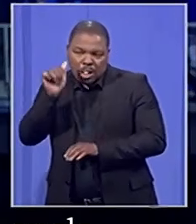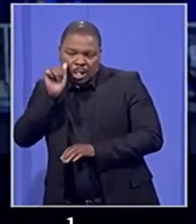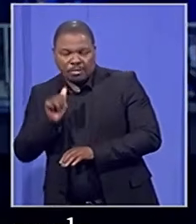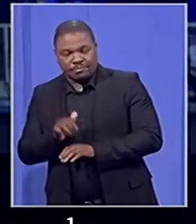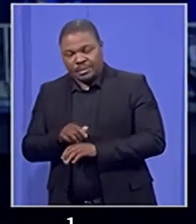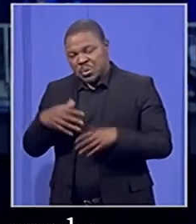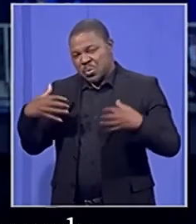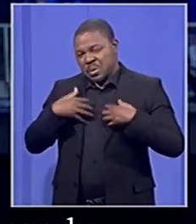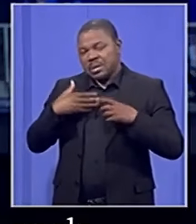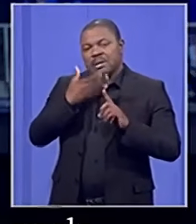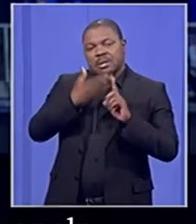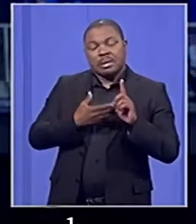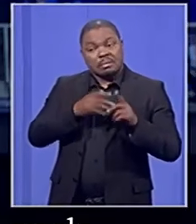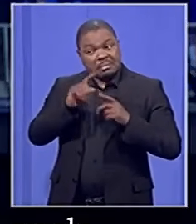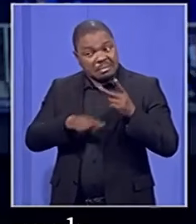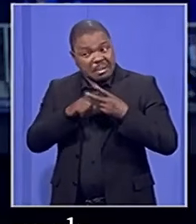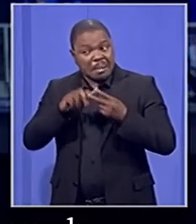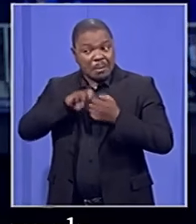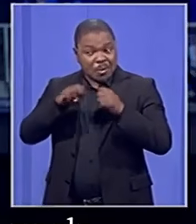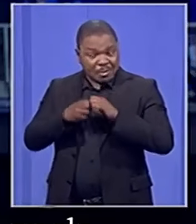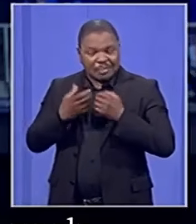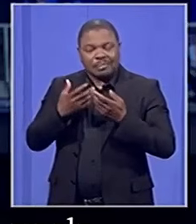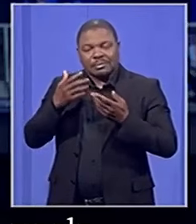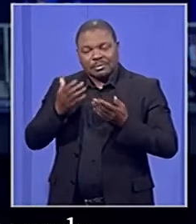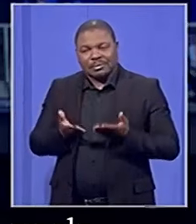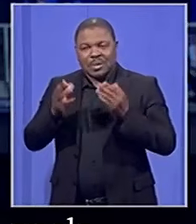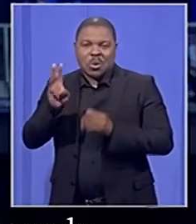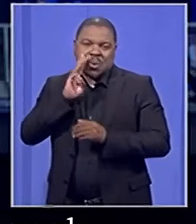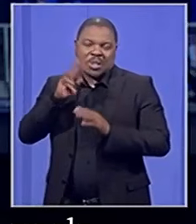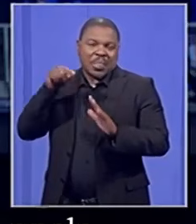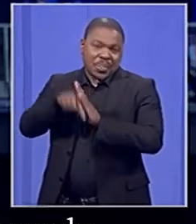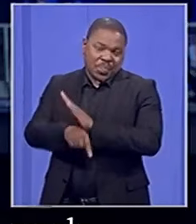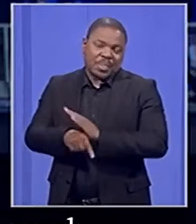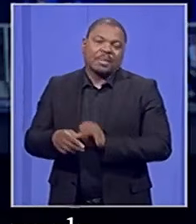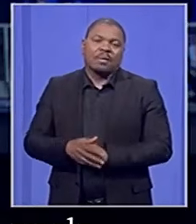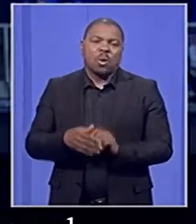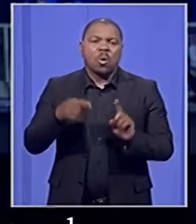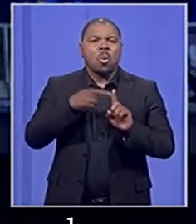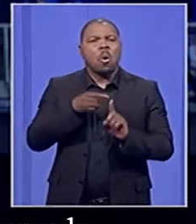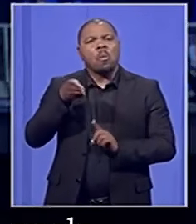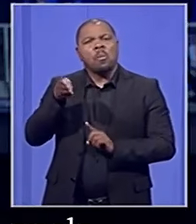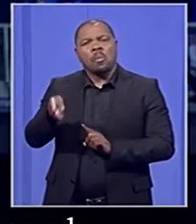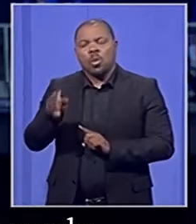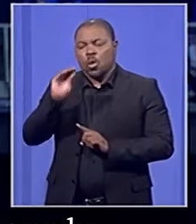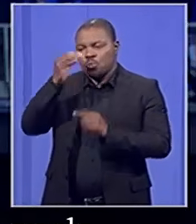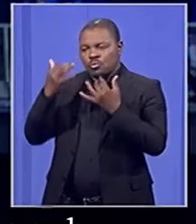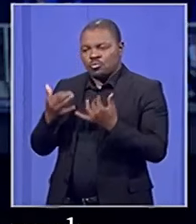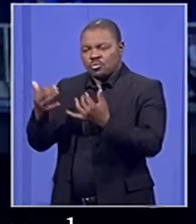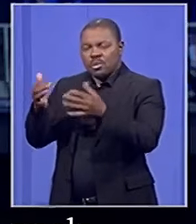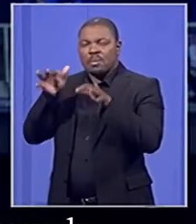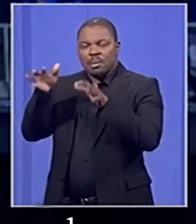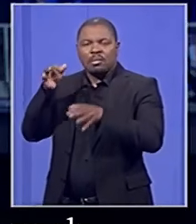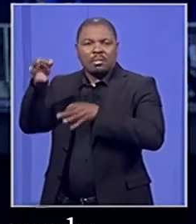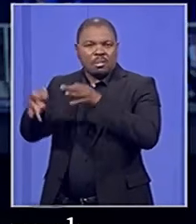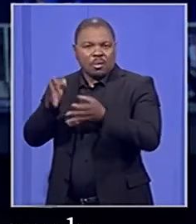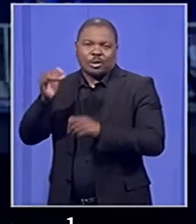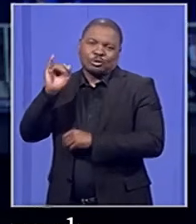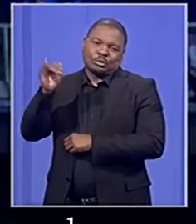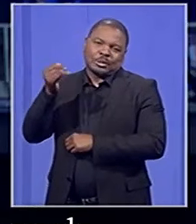le leng la mabaka a hlolang mathata phepelo ya metsi. O buile sena ha ne a tshetlehela puo sebokeng sa mekgatlo ya ditaba ba le